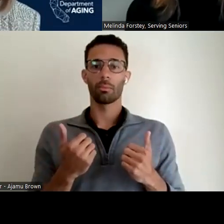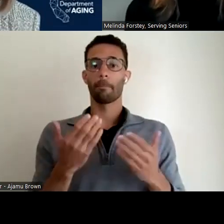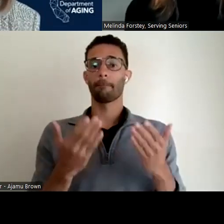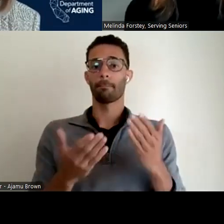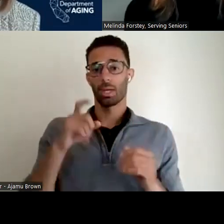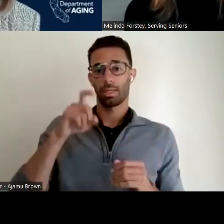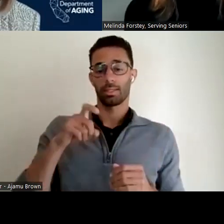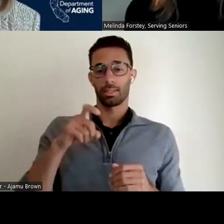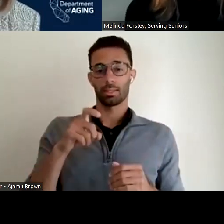personal